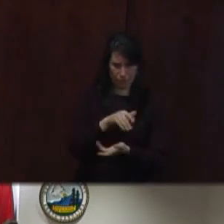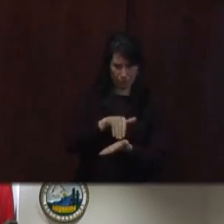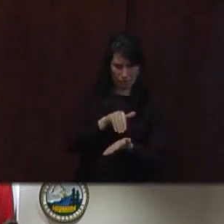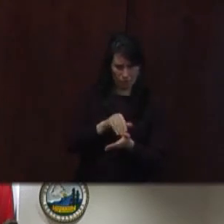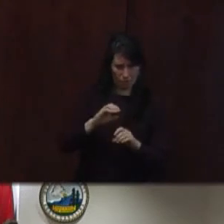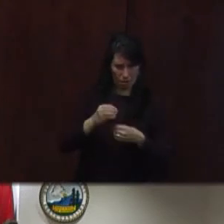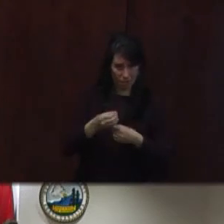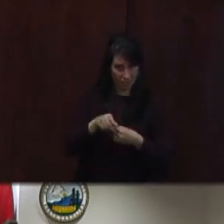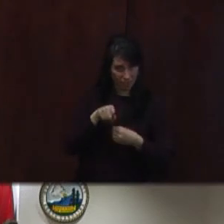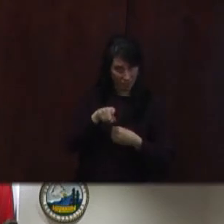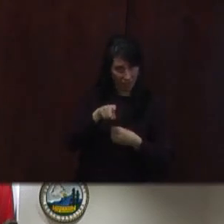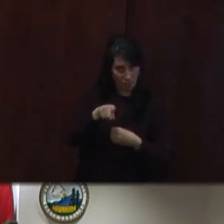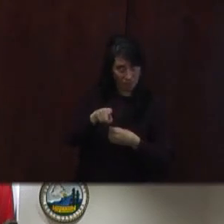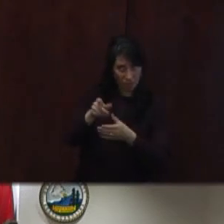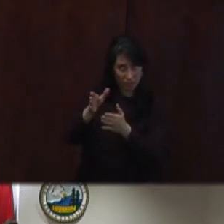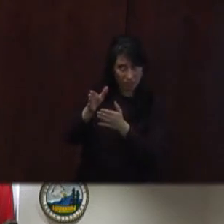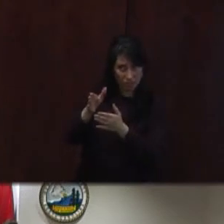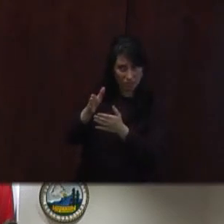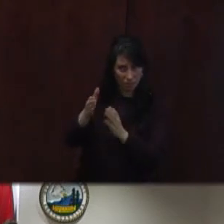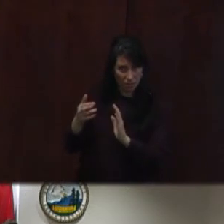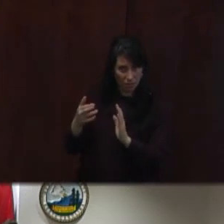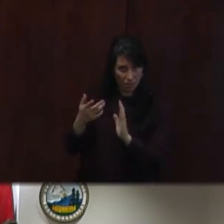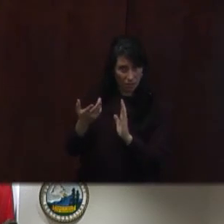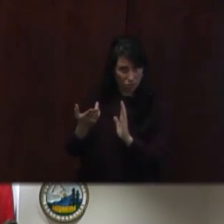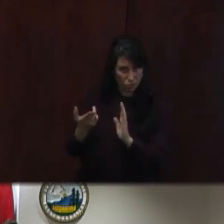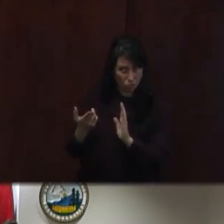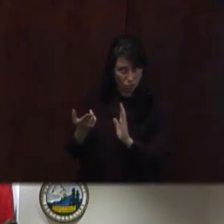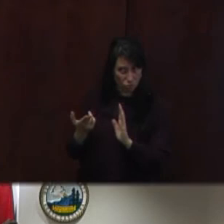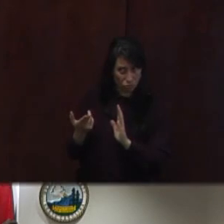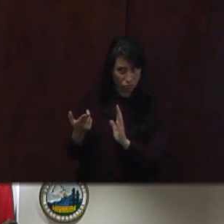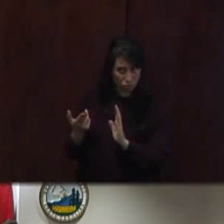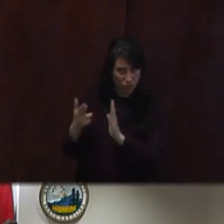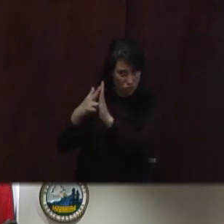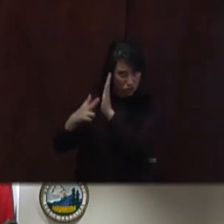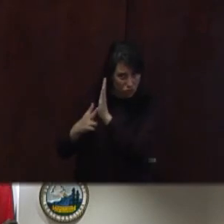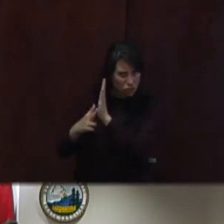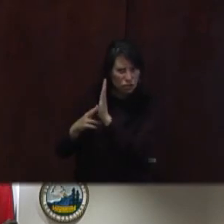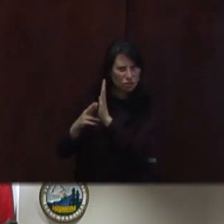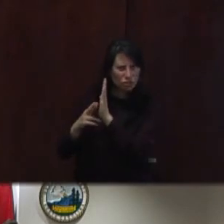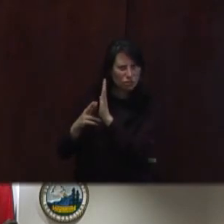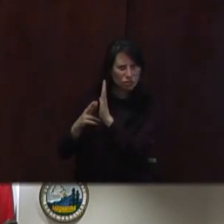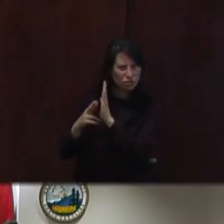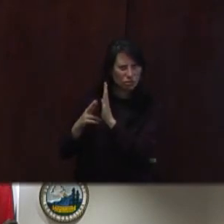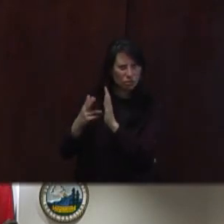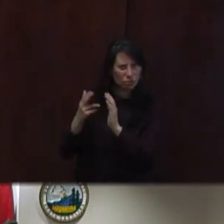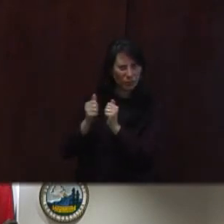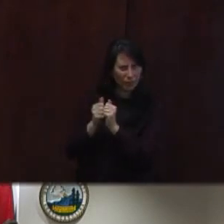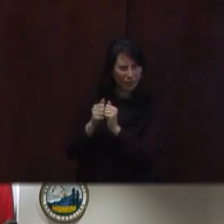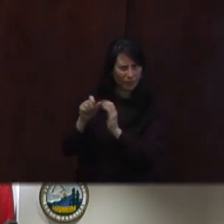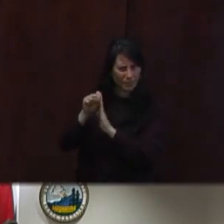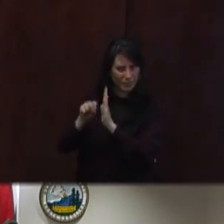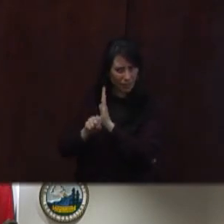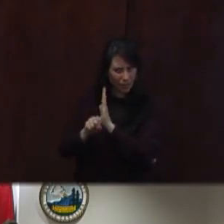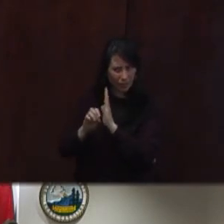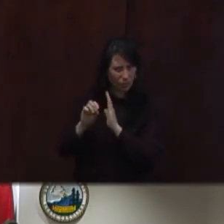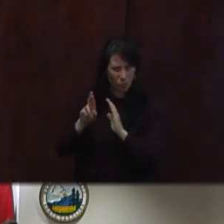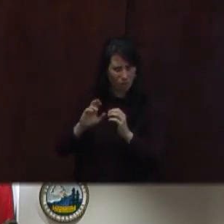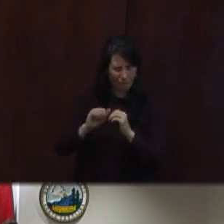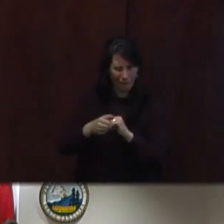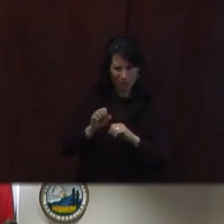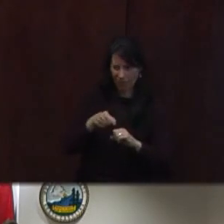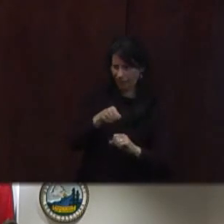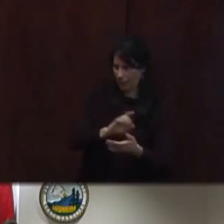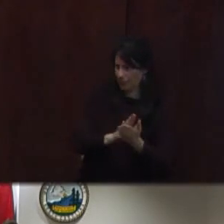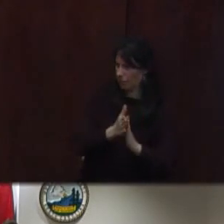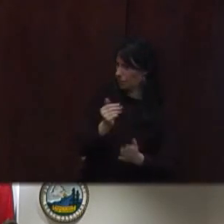approved through the state to give out the vaccine. But I think what I'm hearing you